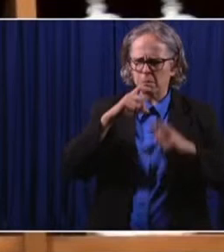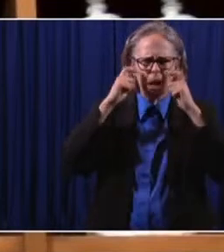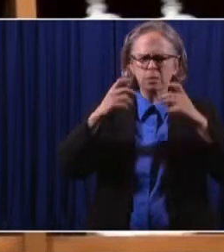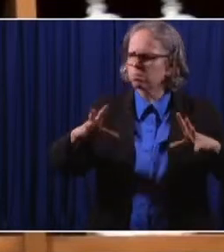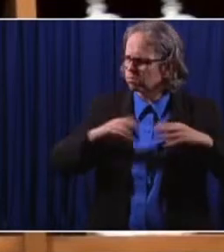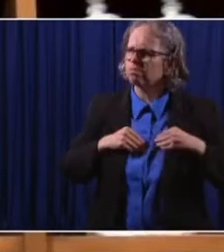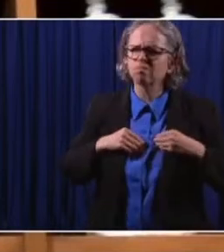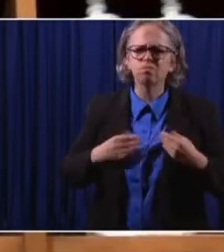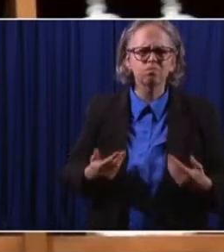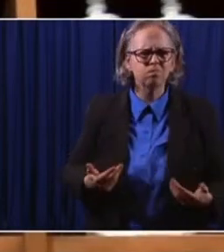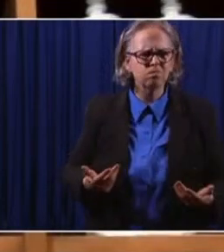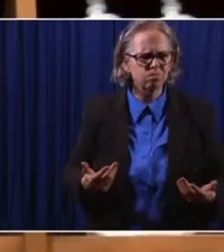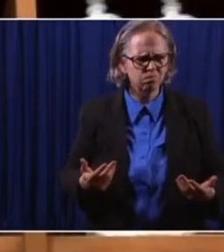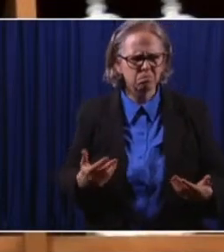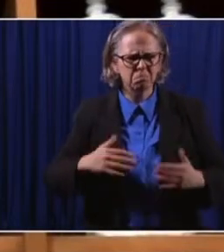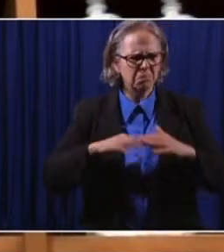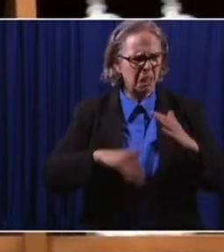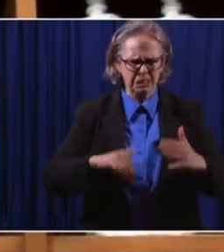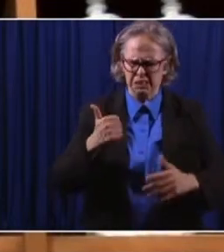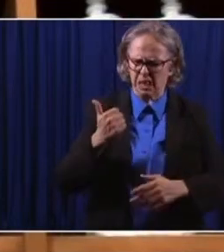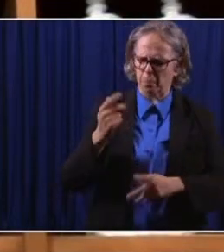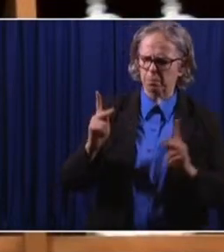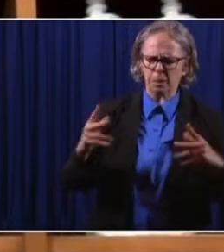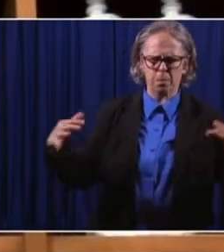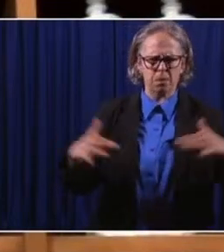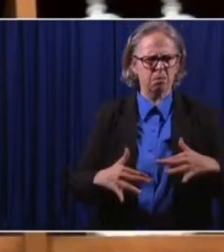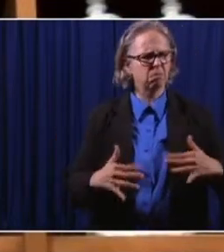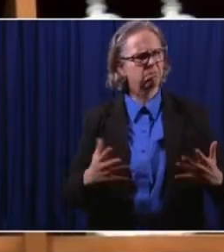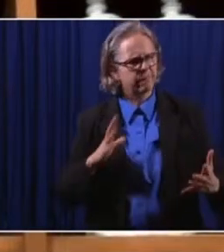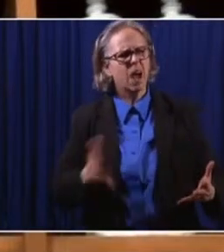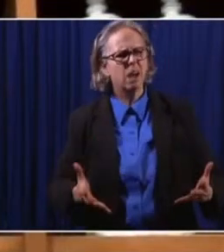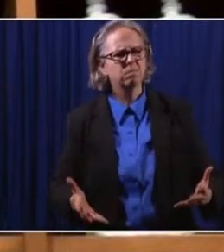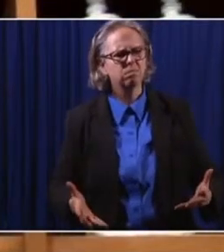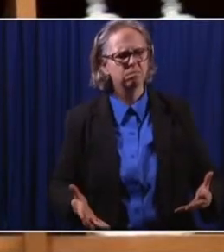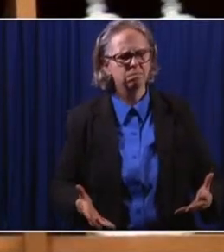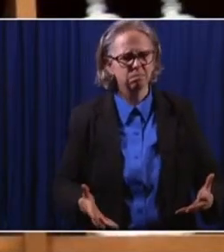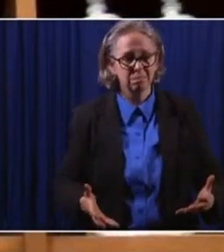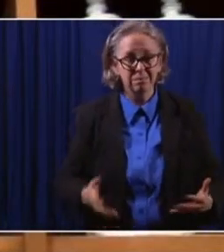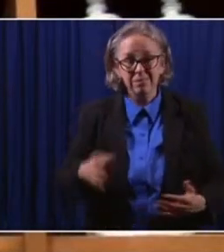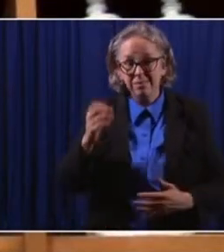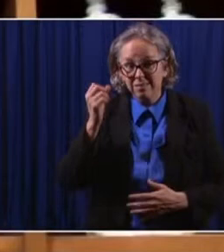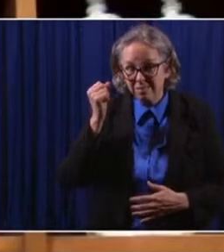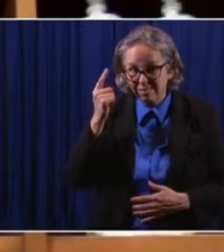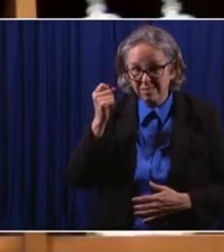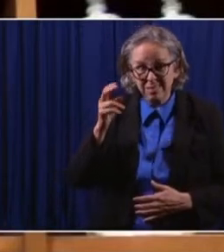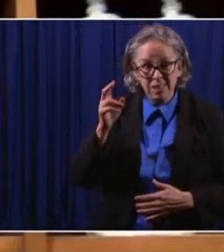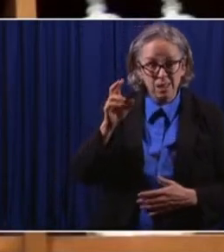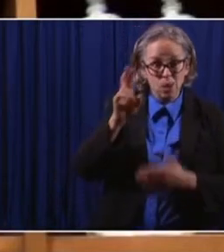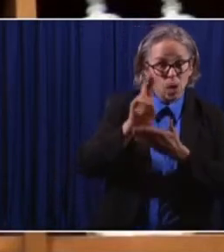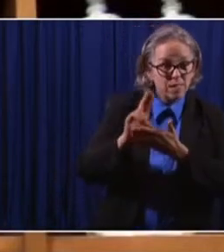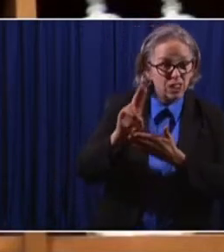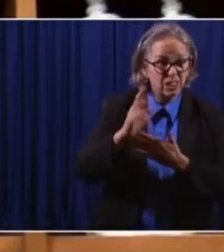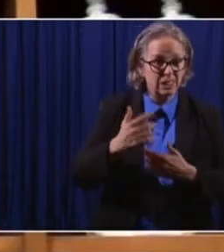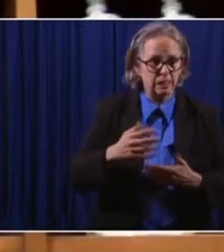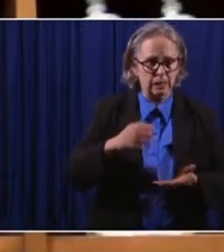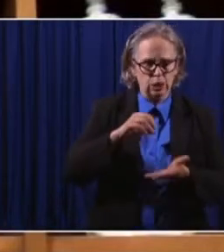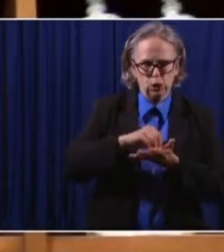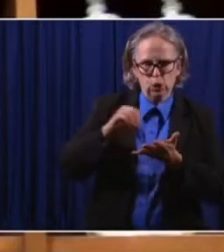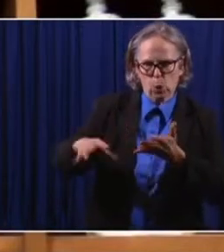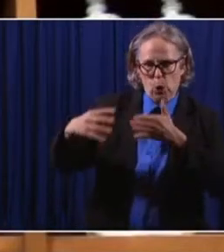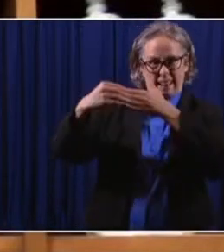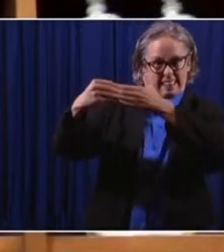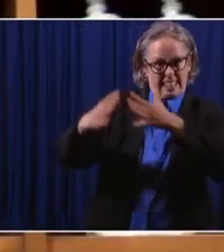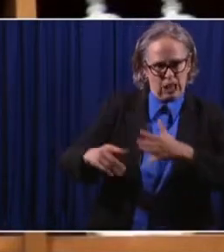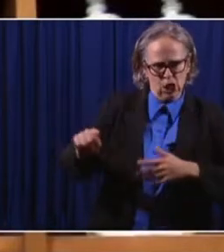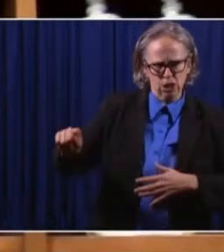the fewer than 10 gatherings. But I think with help from the university, help with student leadership, we've been really able to, have those beliefs